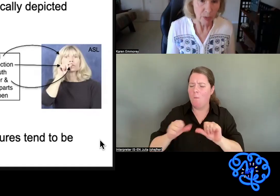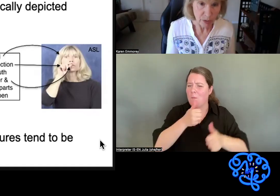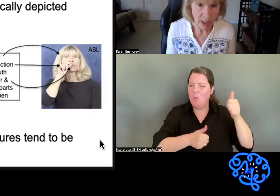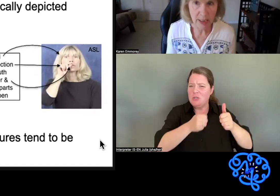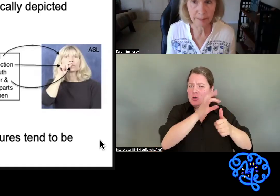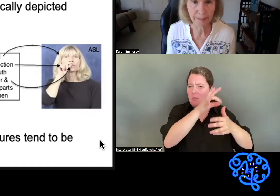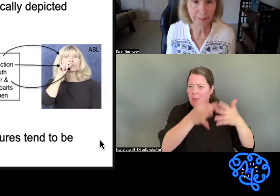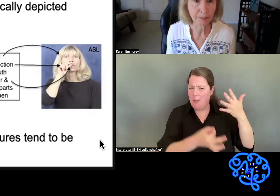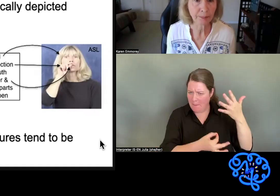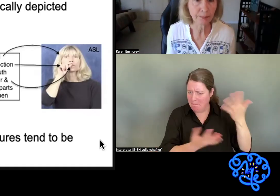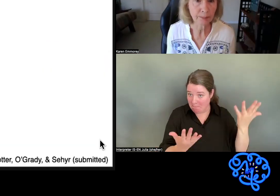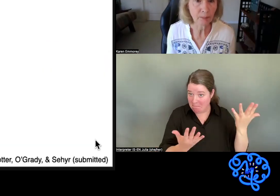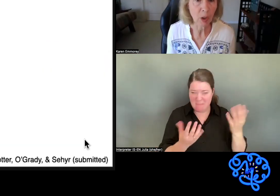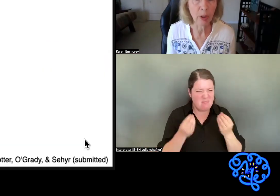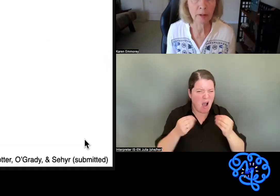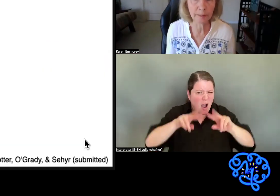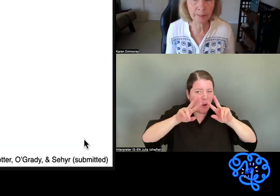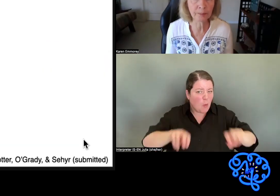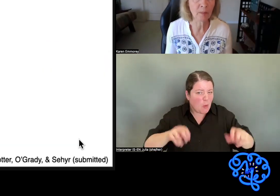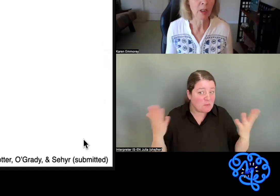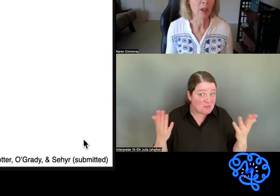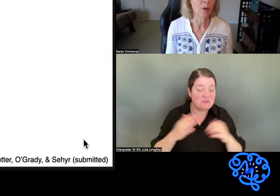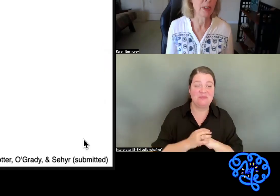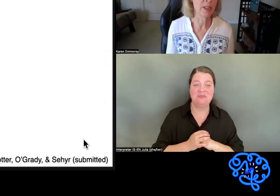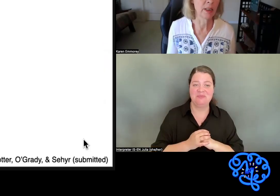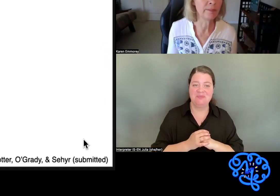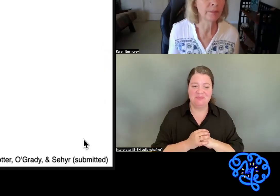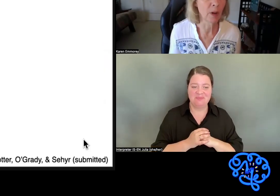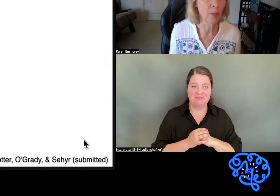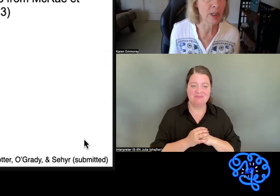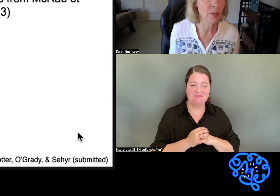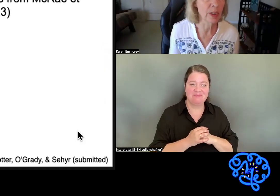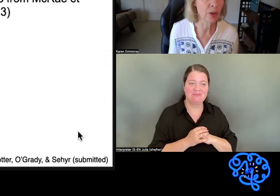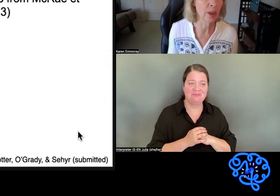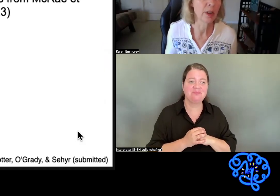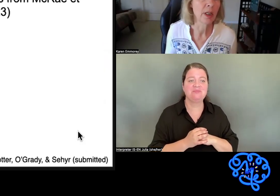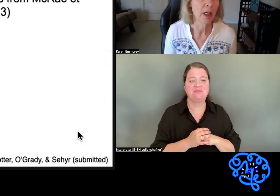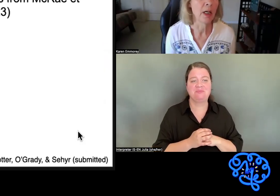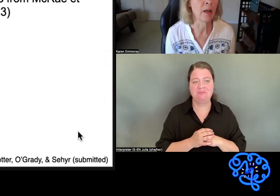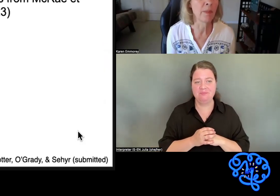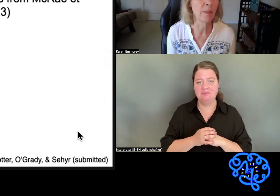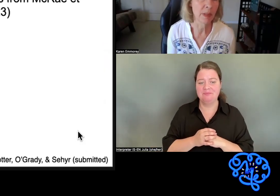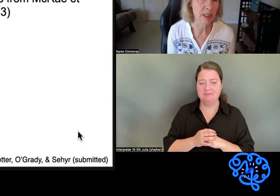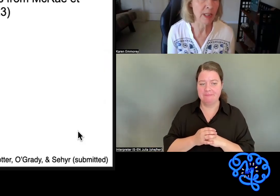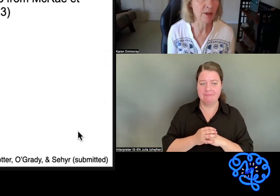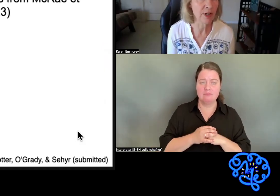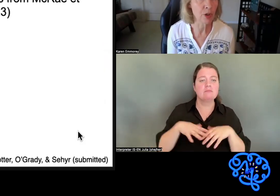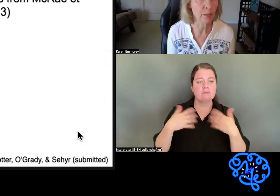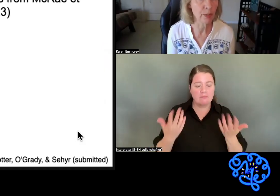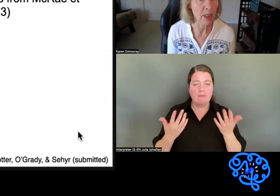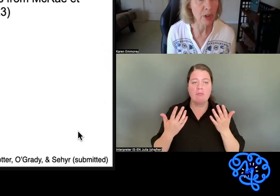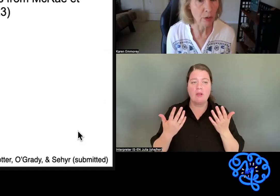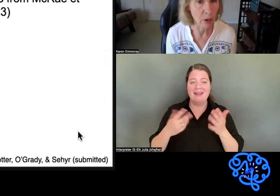how do you do that? Well, what we did was we took semantic